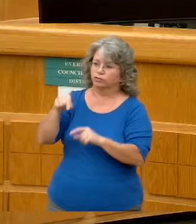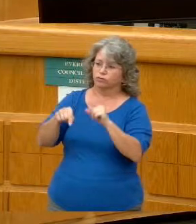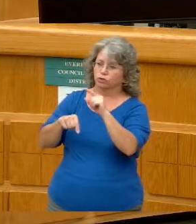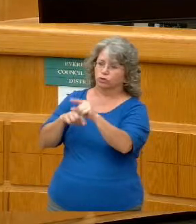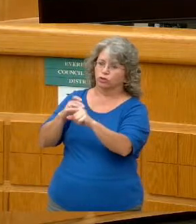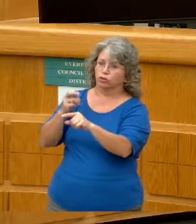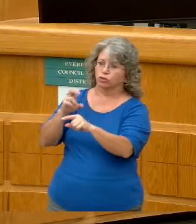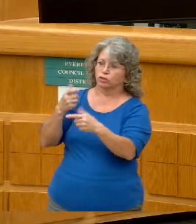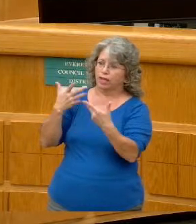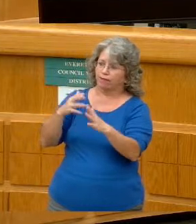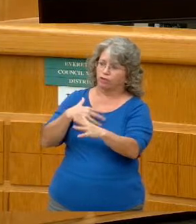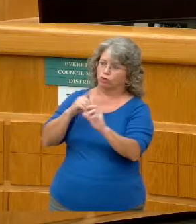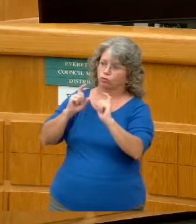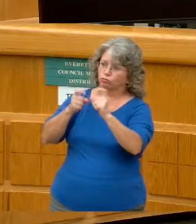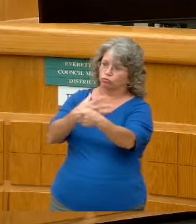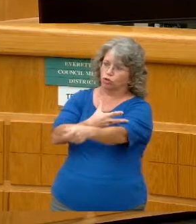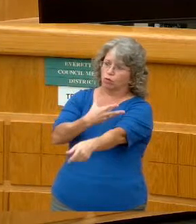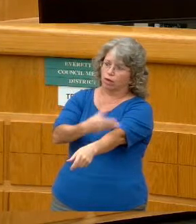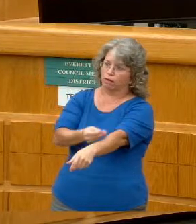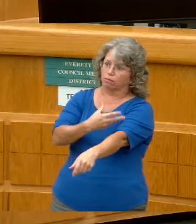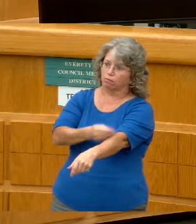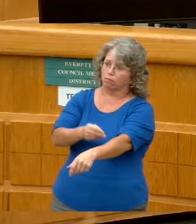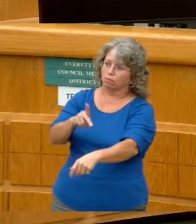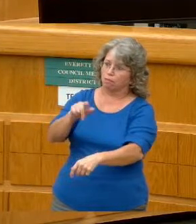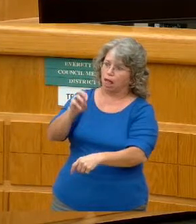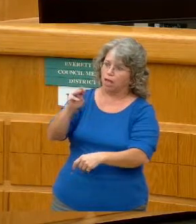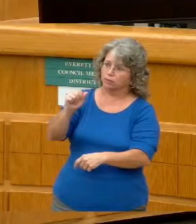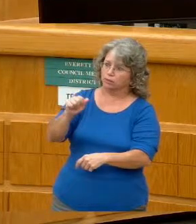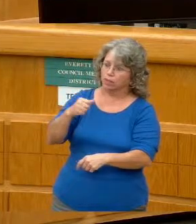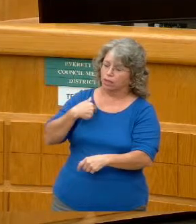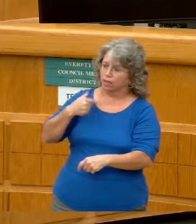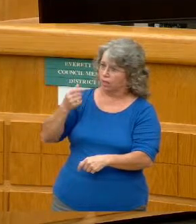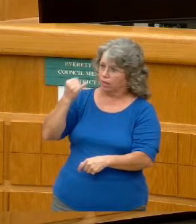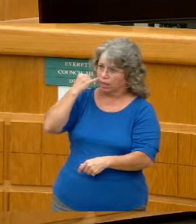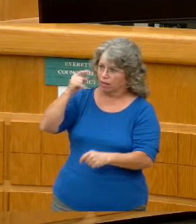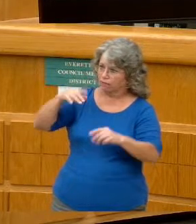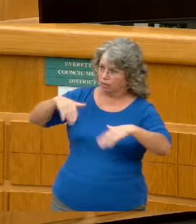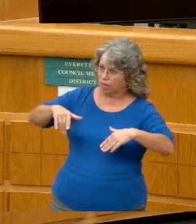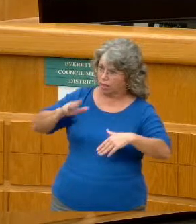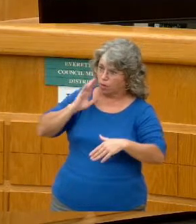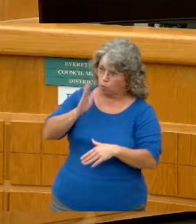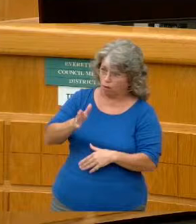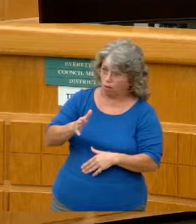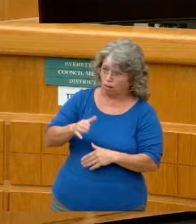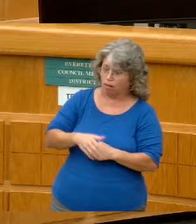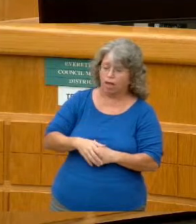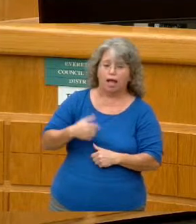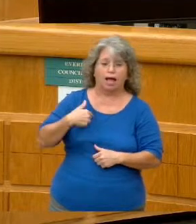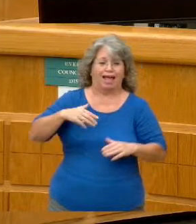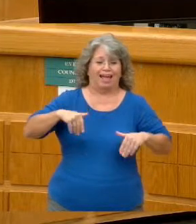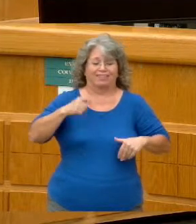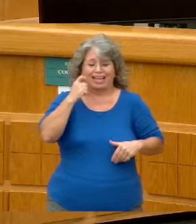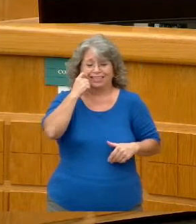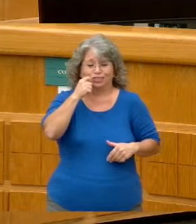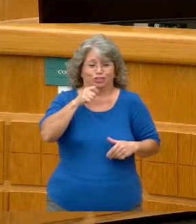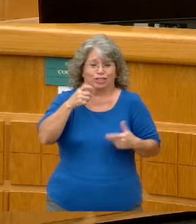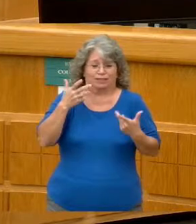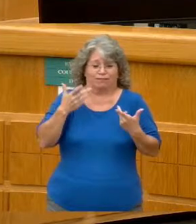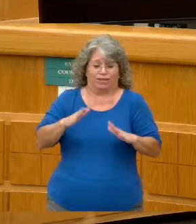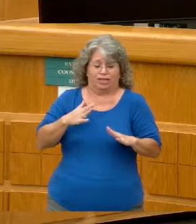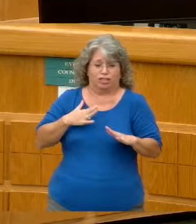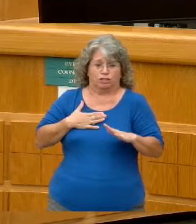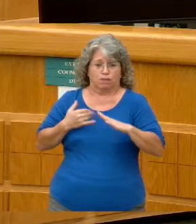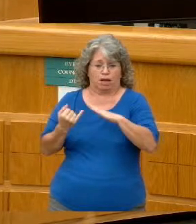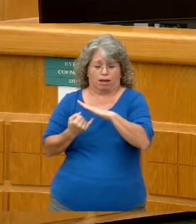for Chris. Have you donated plasma? And if you haven't, will you? I haven't. I just got